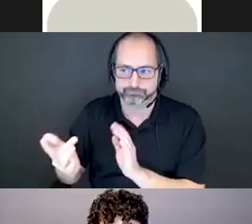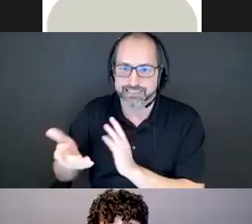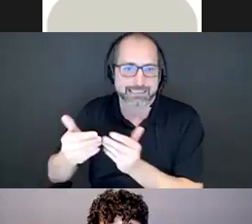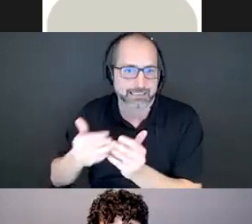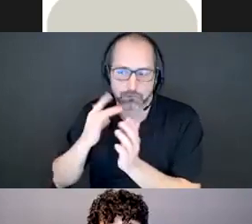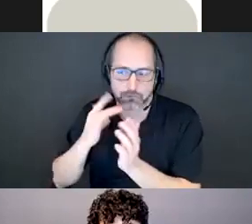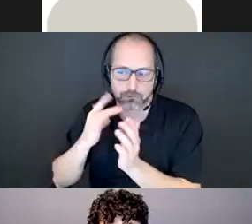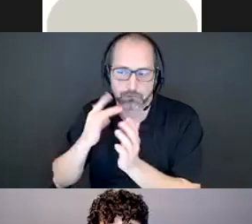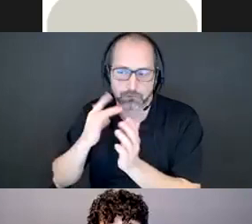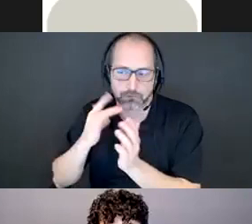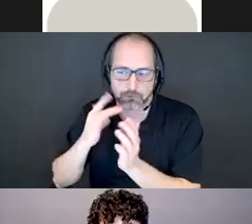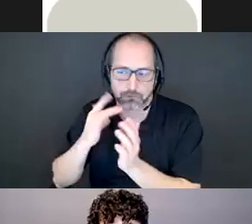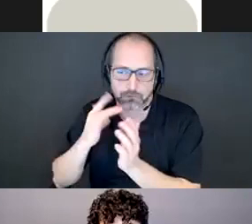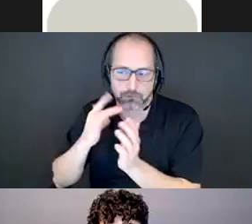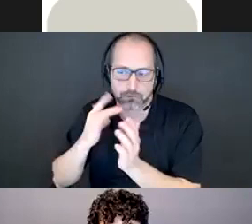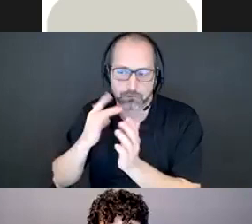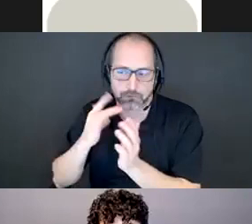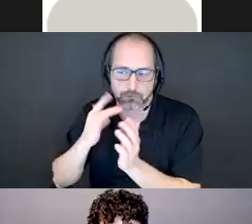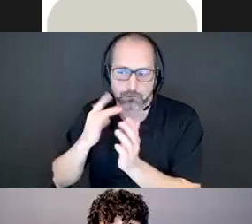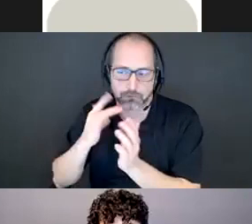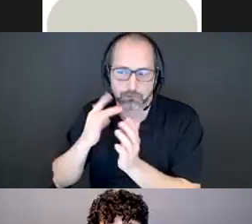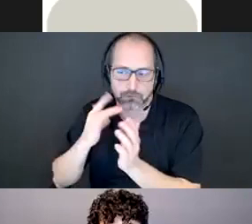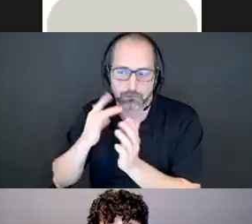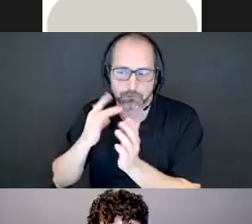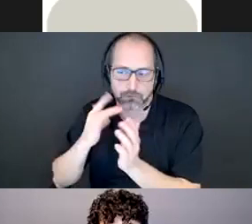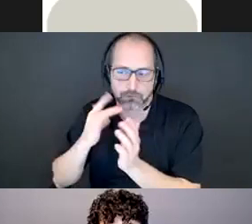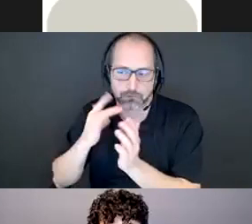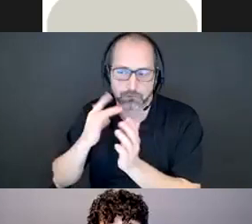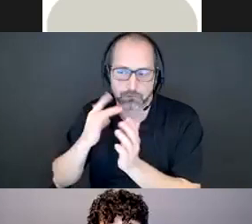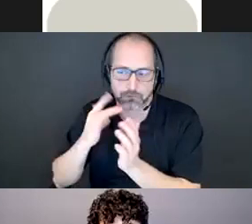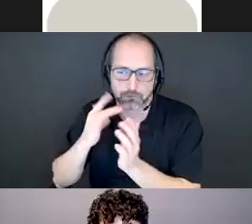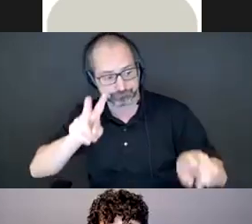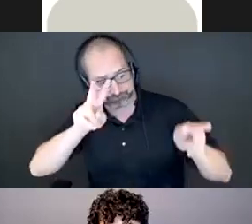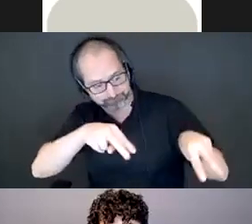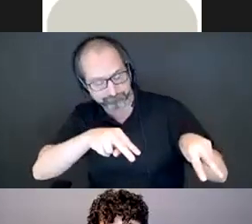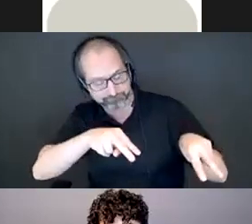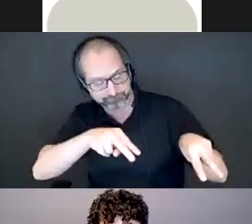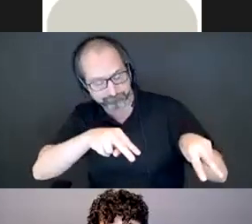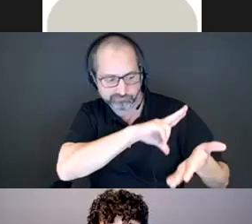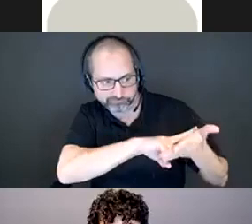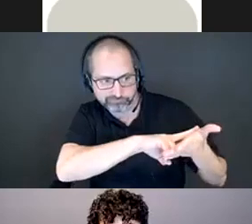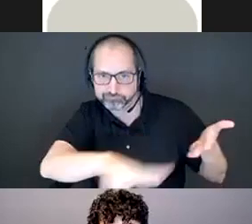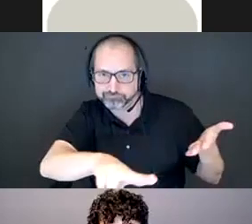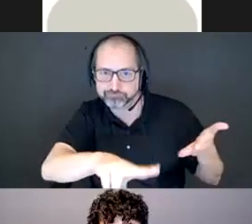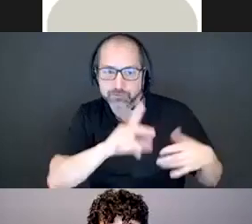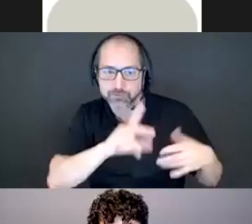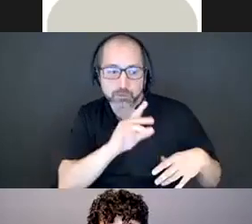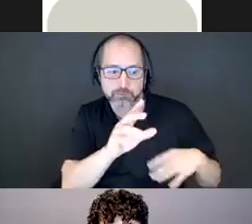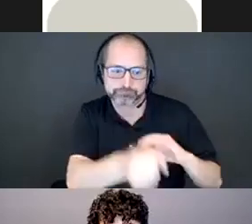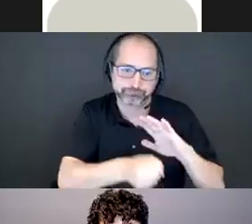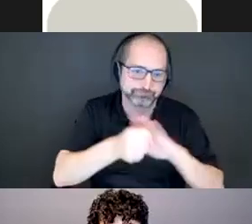also discrimination and stigma associated in terms of admissions to long-term care. So the chronic